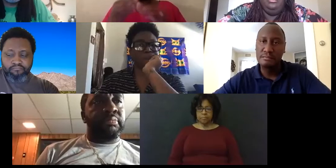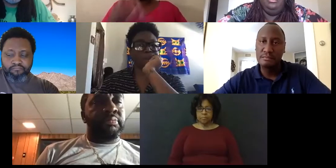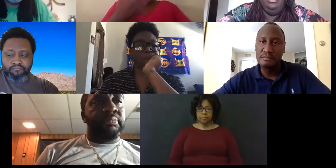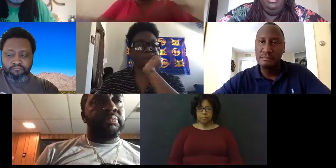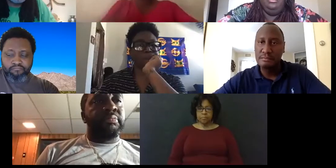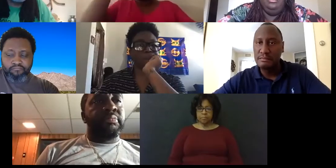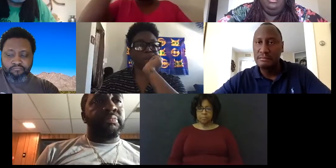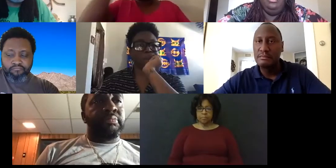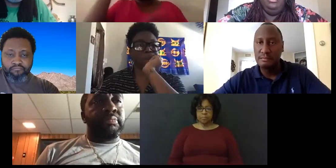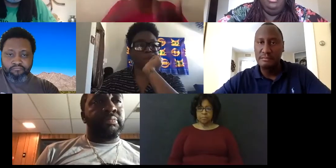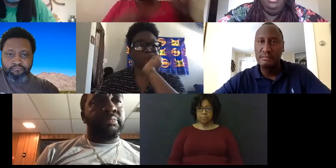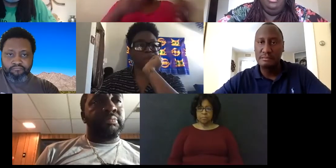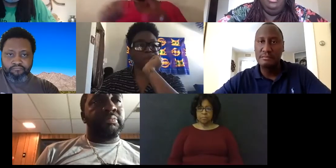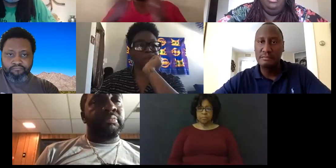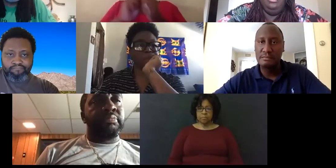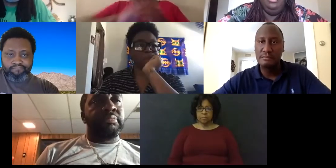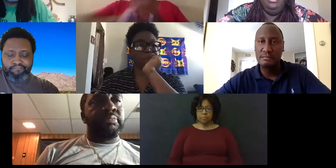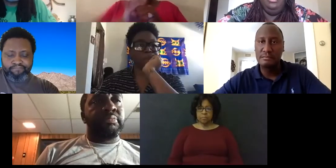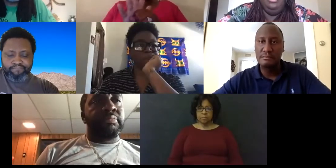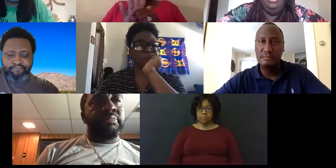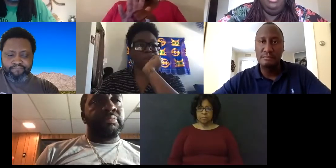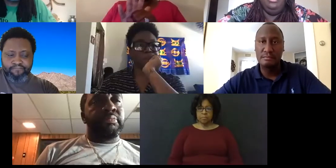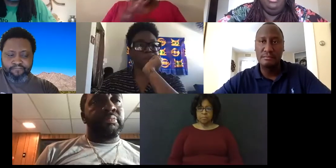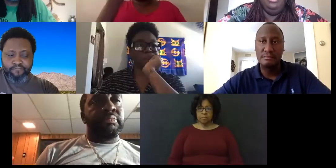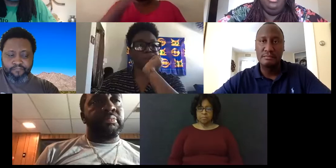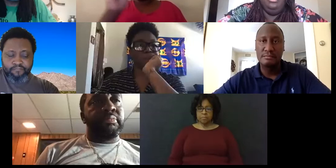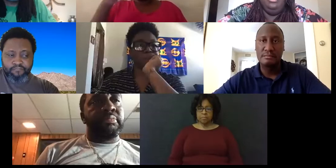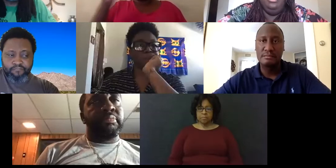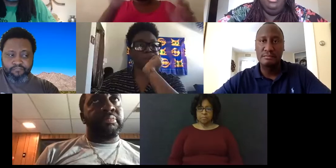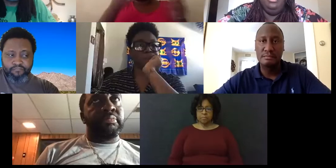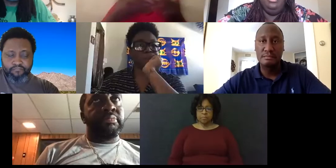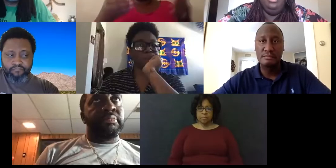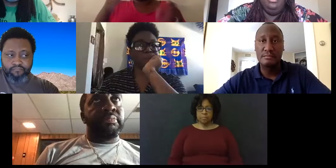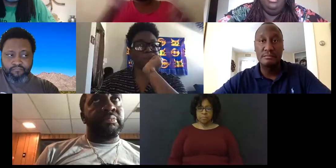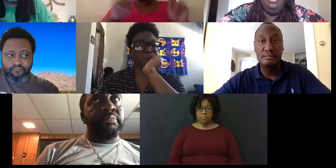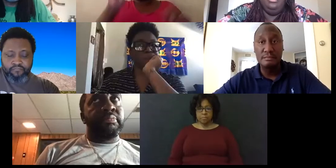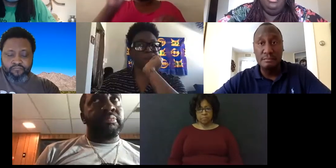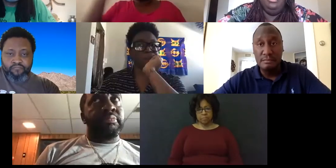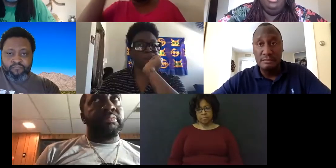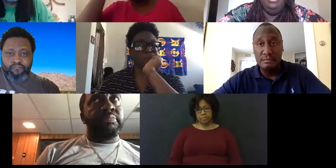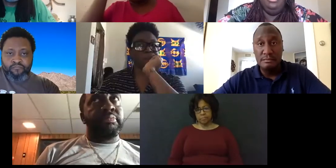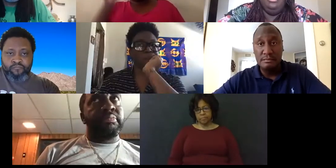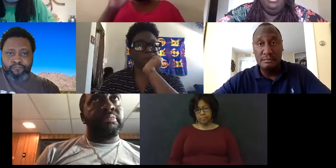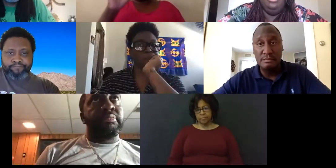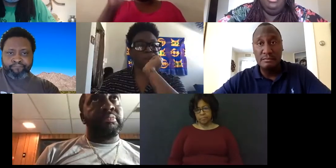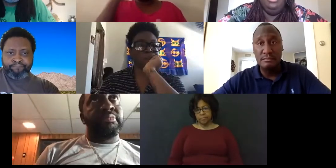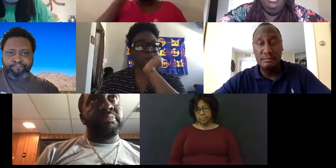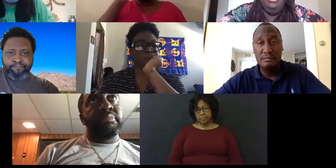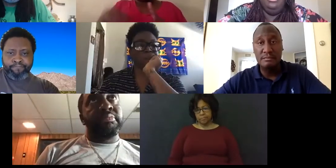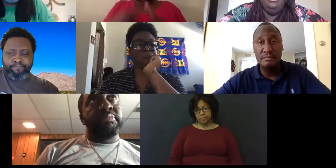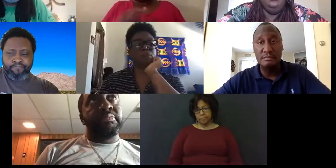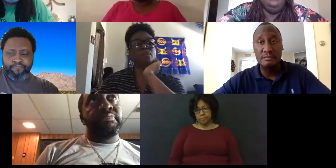knowledgeable about what's going on with COVID, you know? Is there any other things that you think that people need to hear or know about?